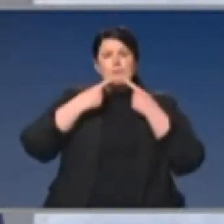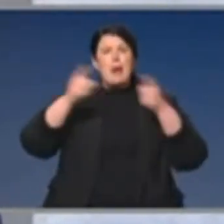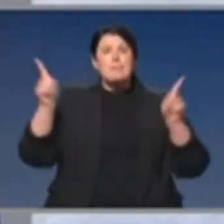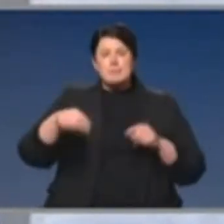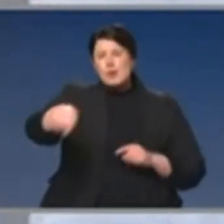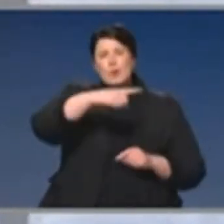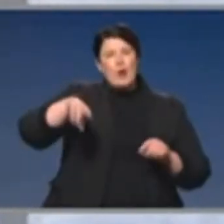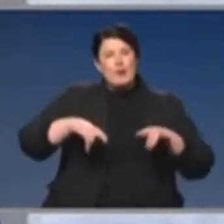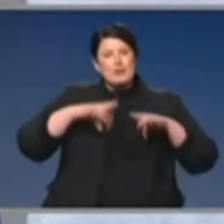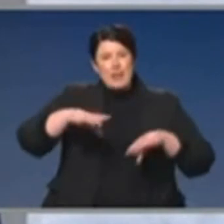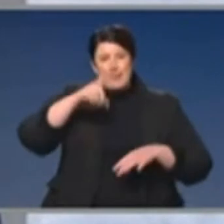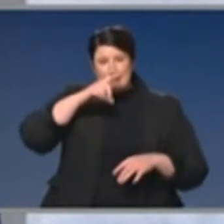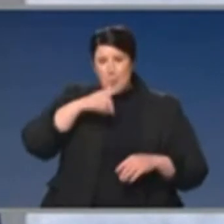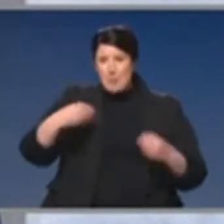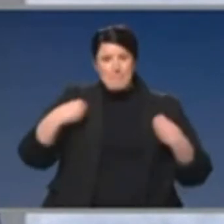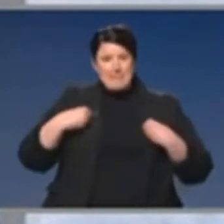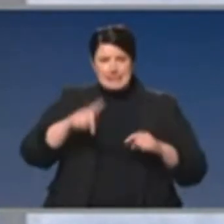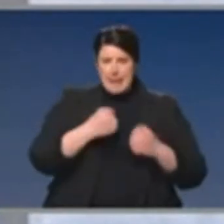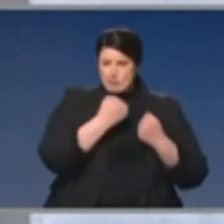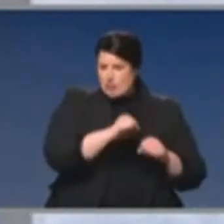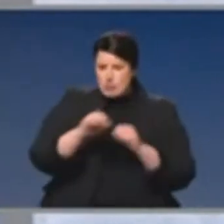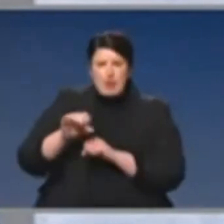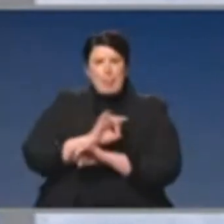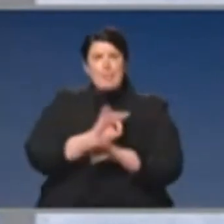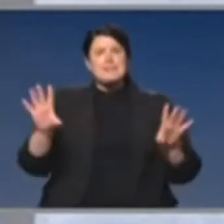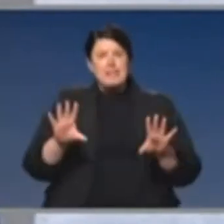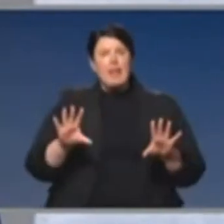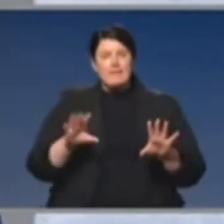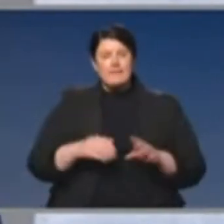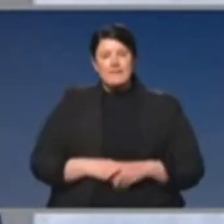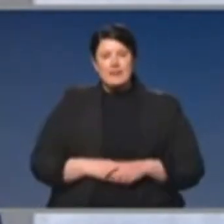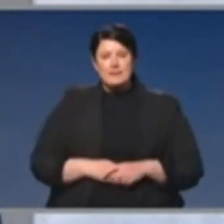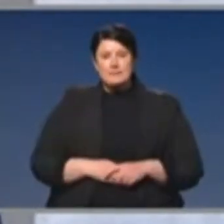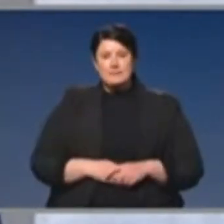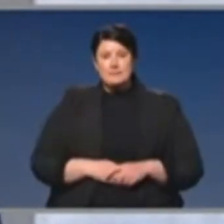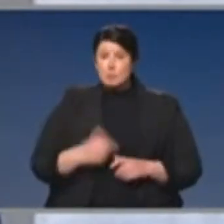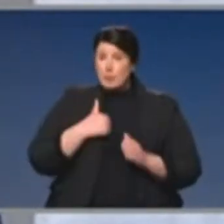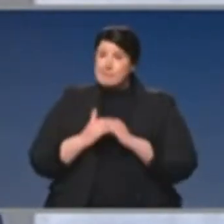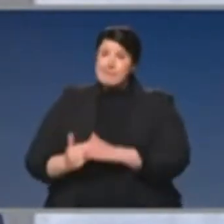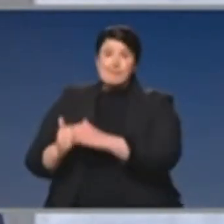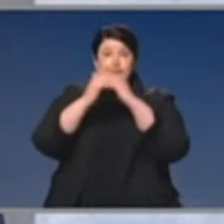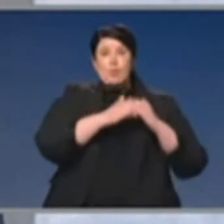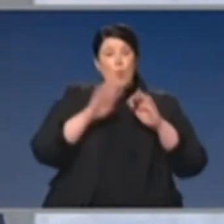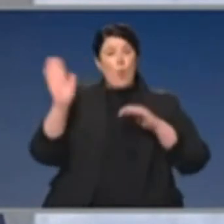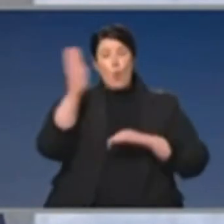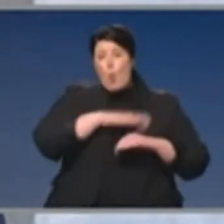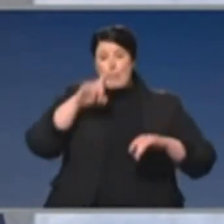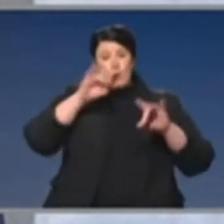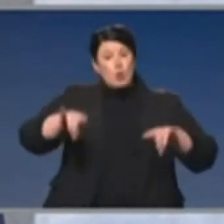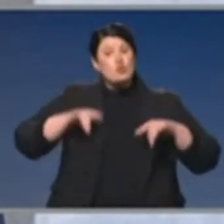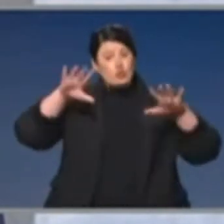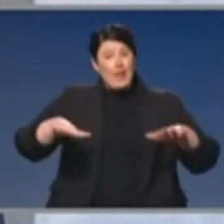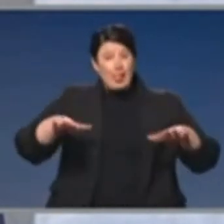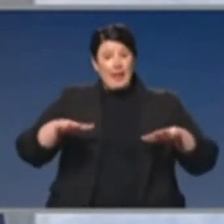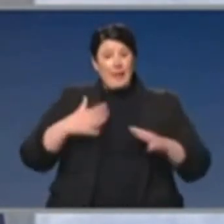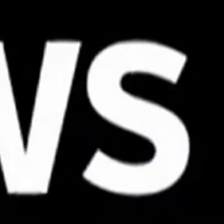had an extraordinary response from the corporate sector. And we've engaged heavily with our state and territory partners as well, and what that has resulted